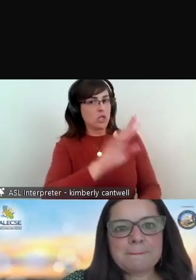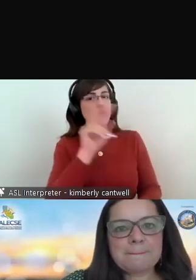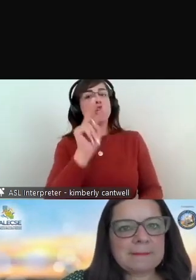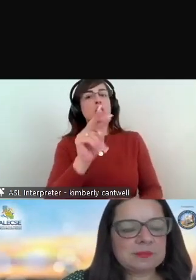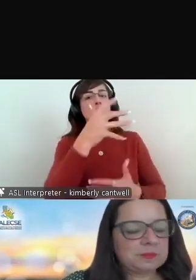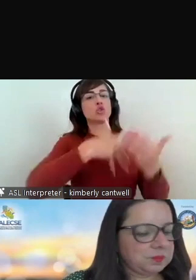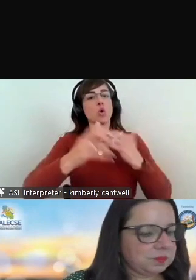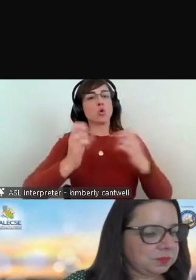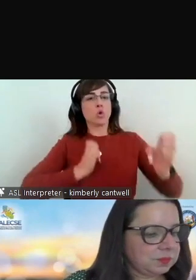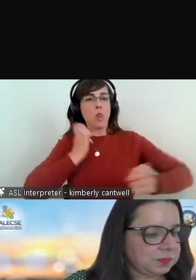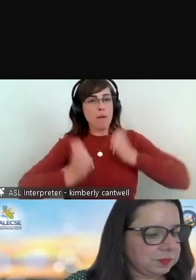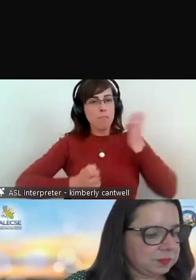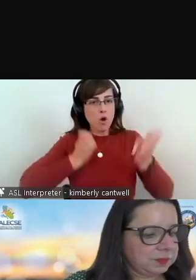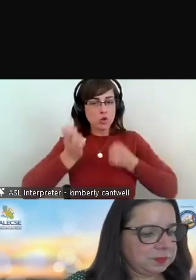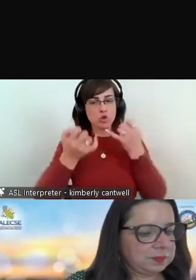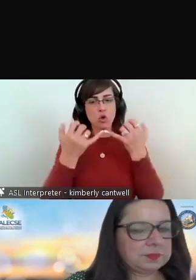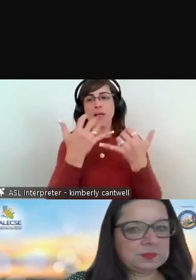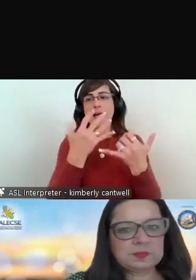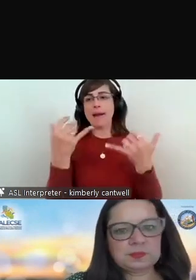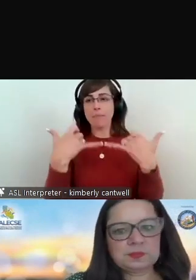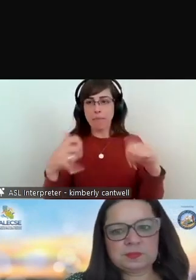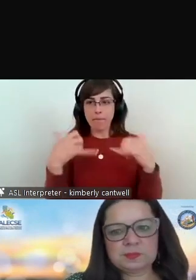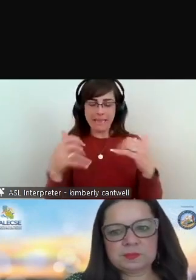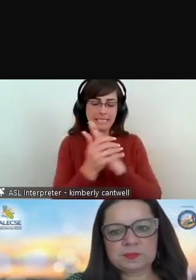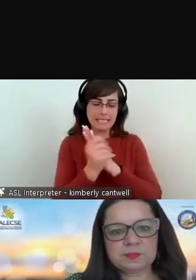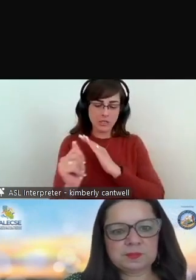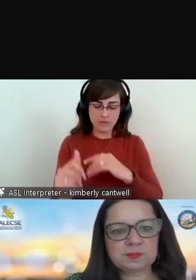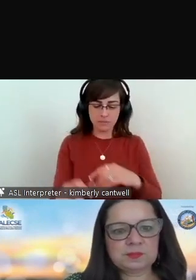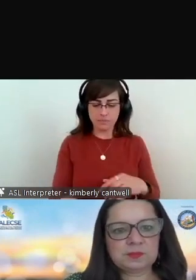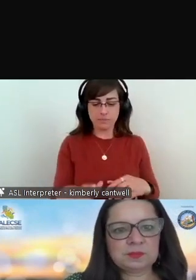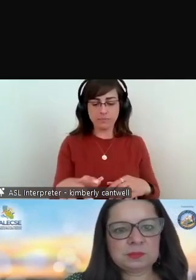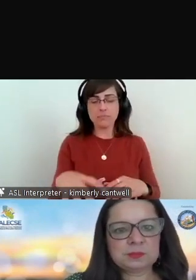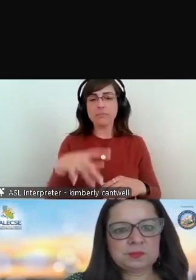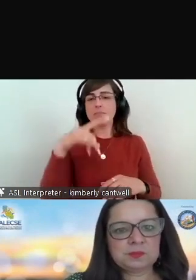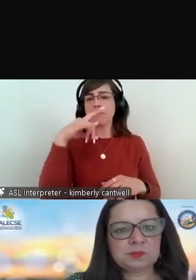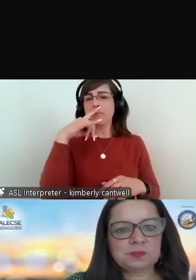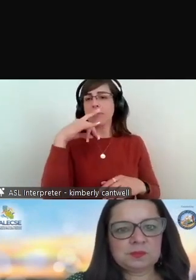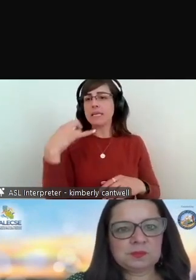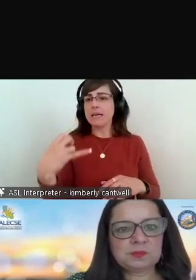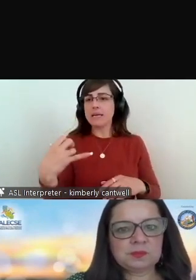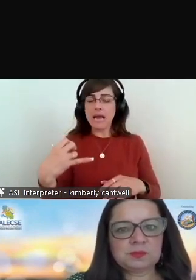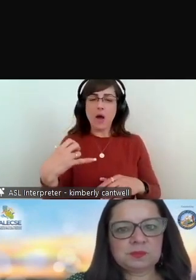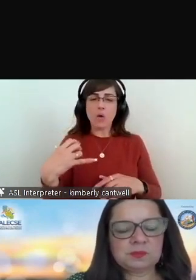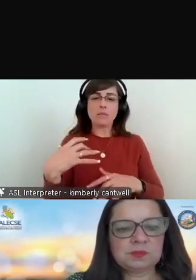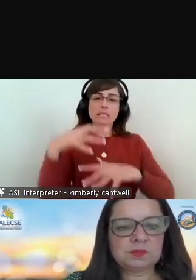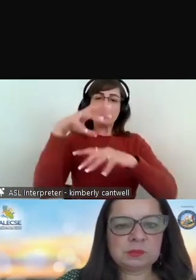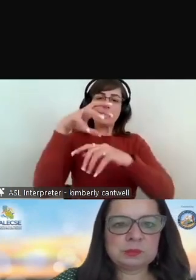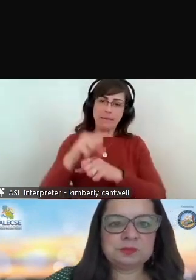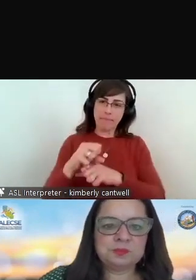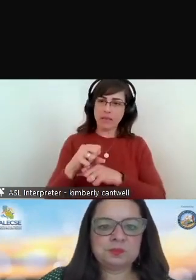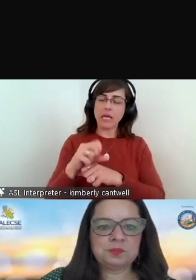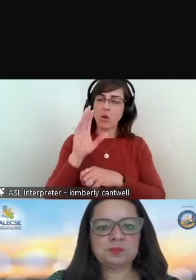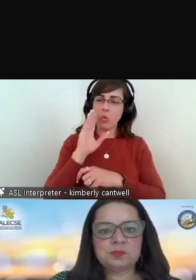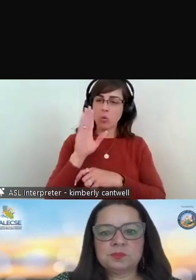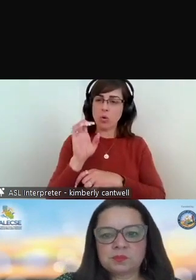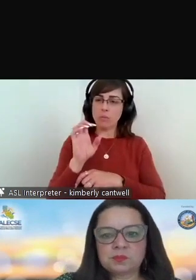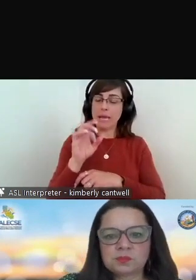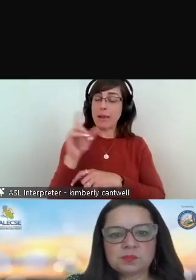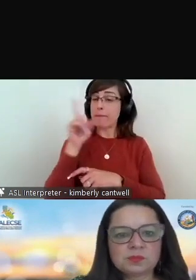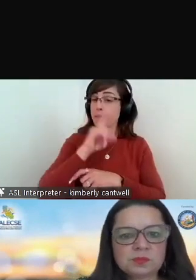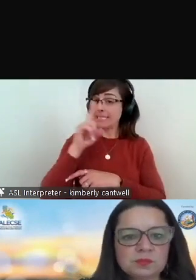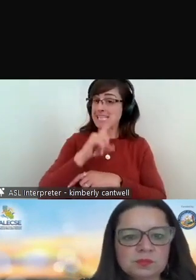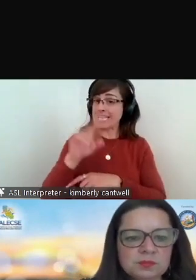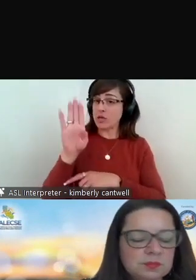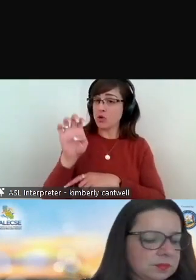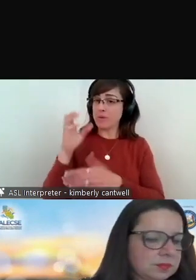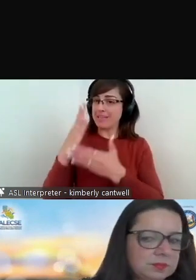at social, emotional, and play skills, kids are now typically going to be pretending to